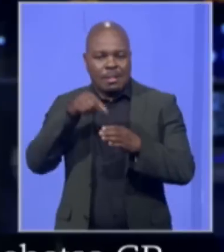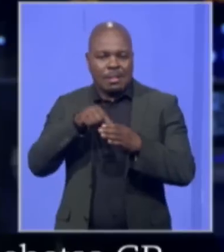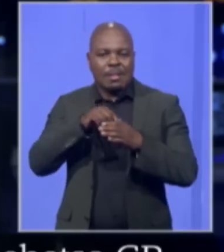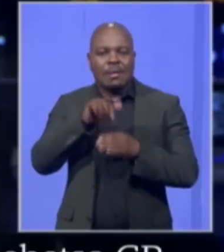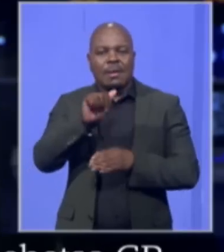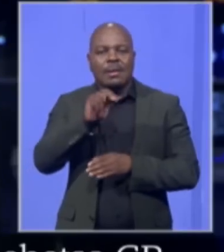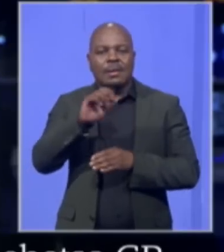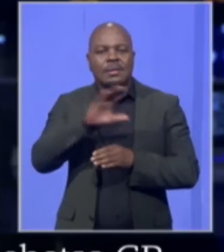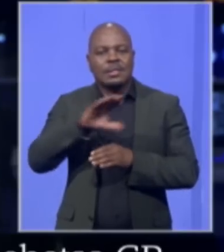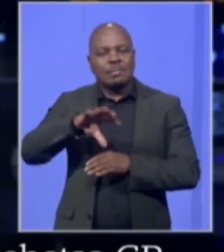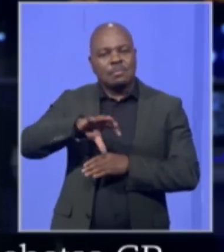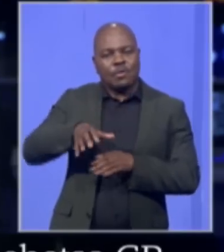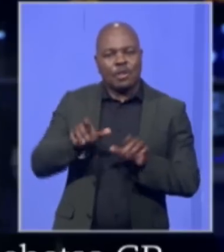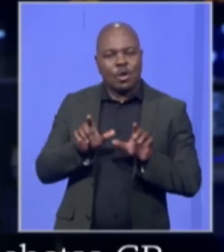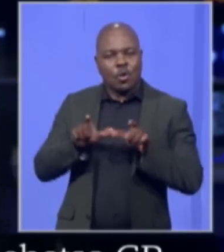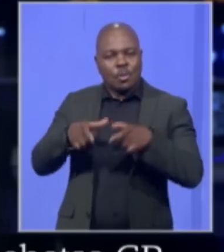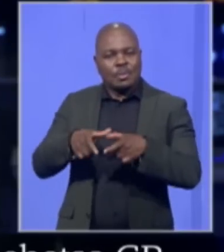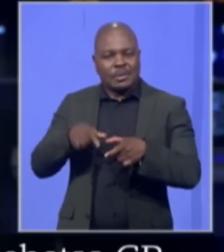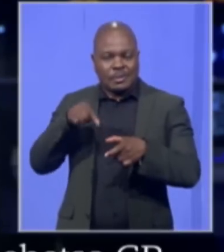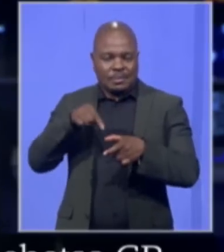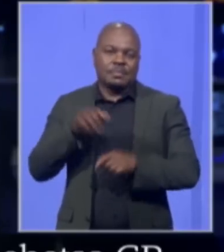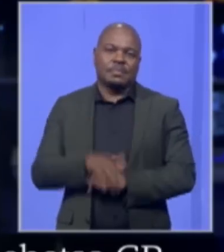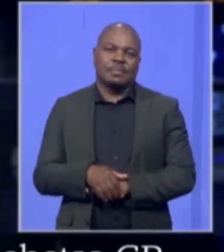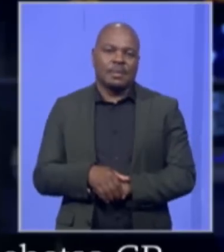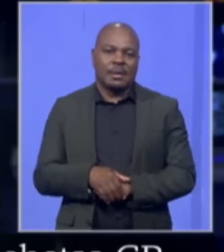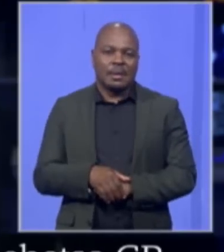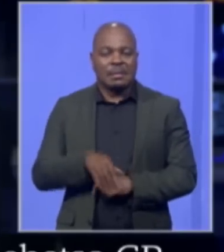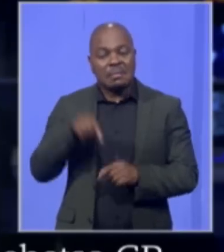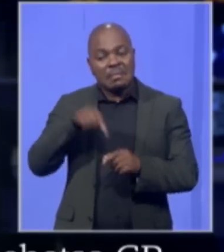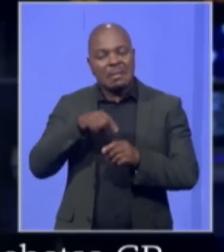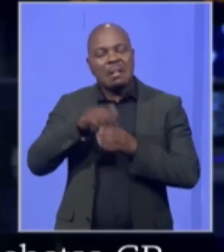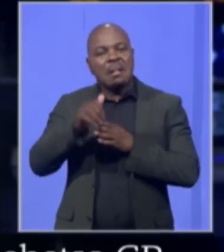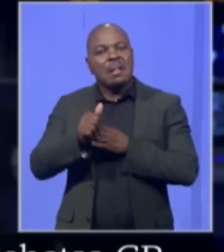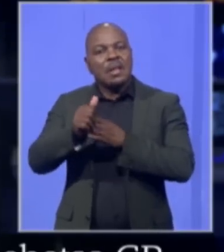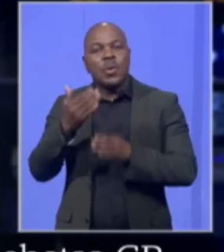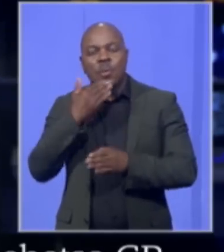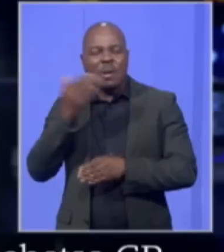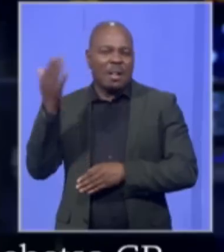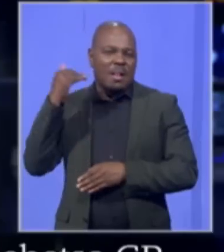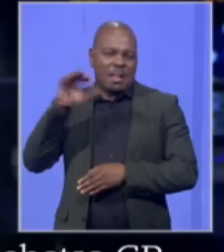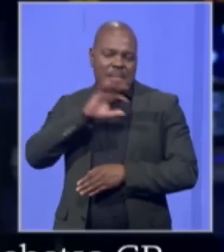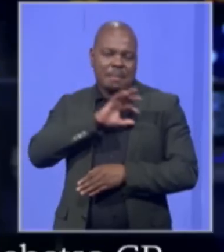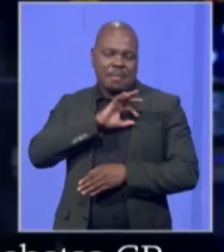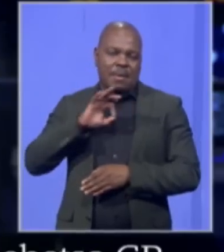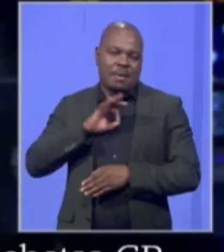tsosolosa komiti ya province ya phethahatso se tla etellwa pele ke meyara wa